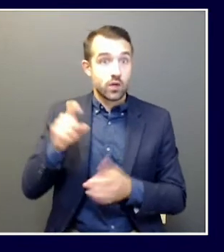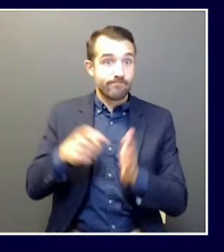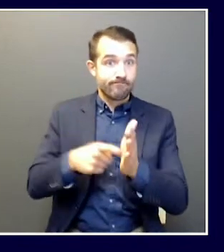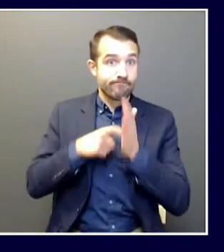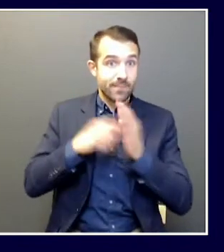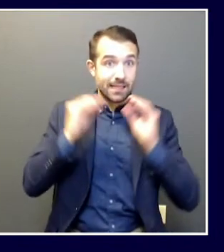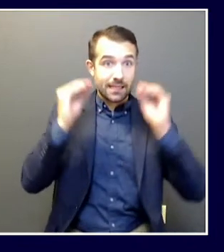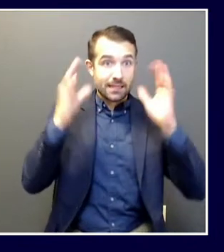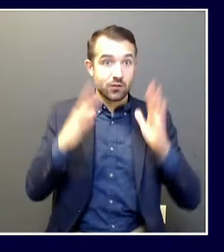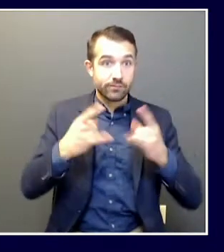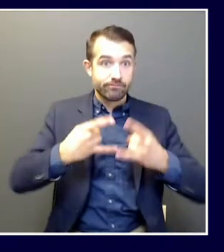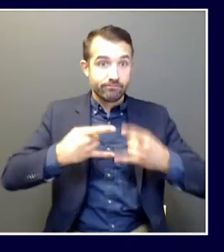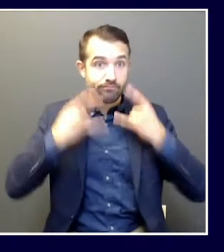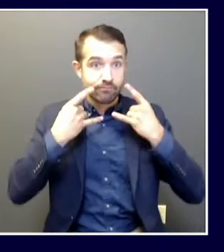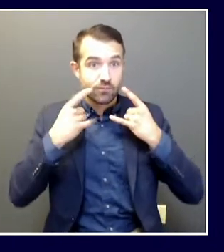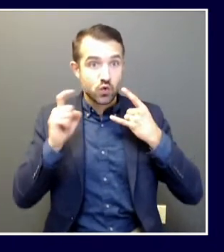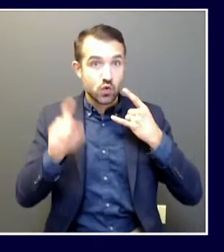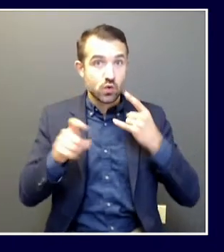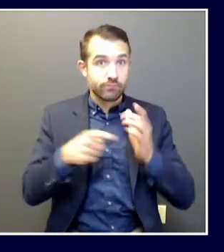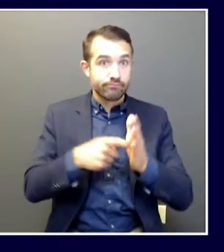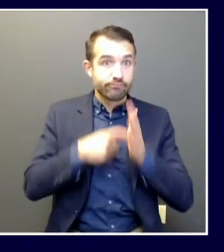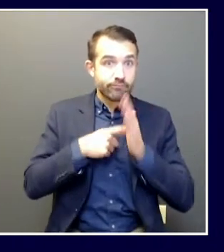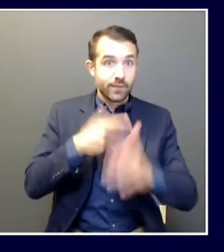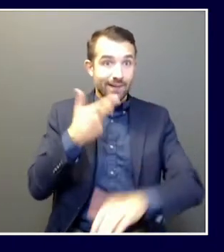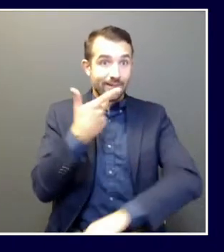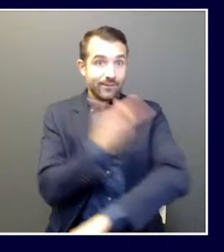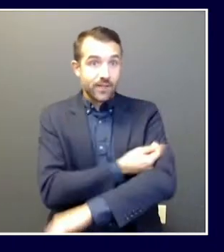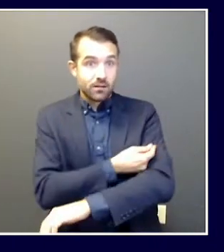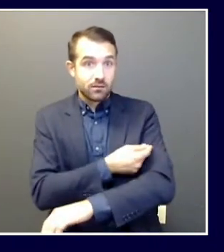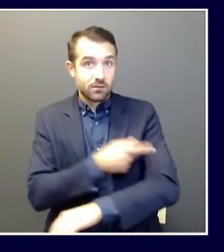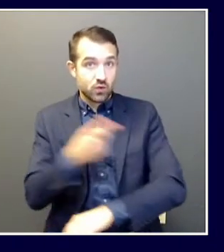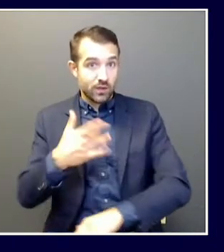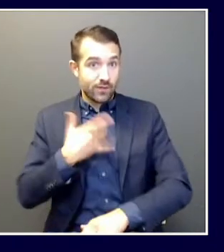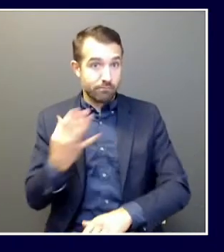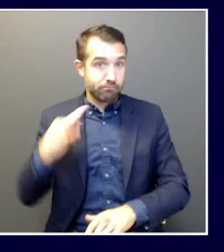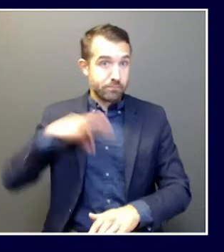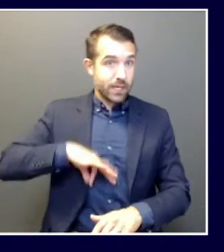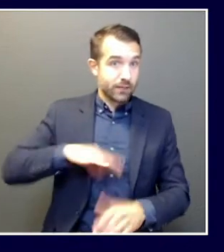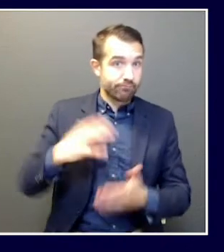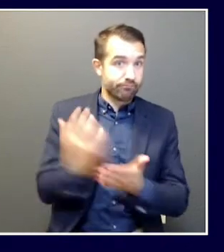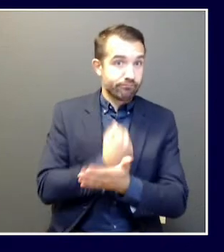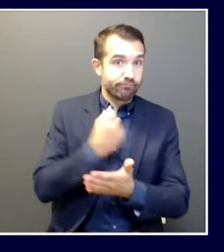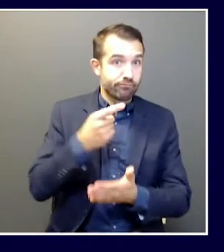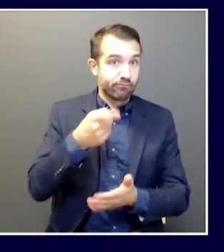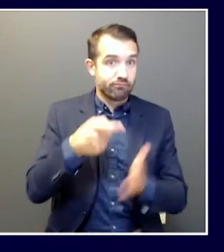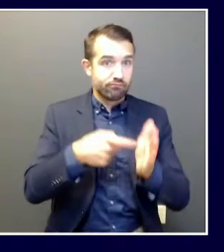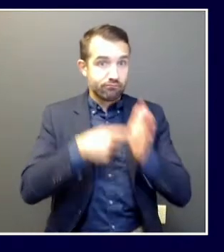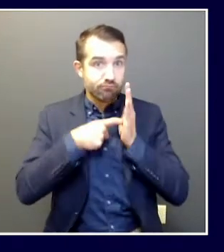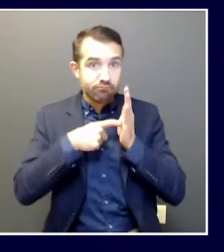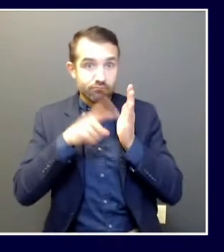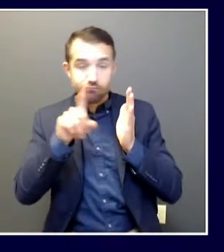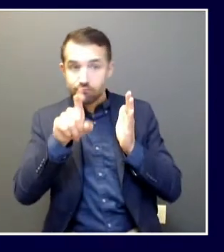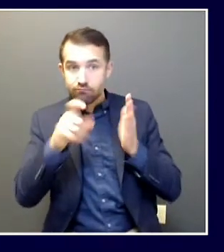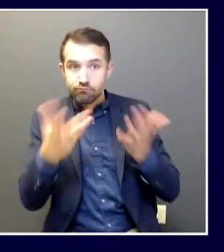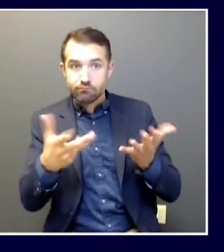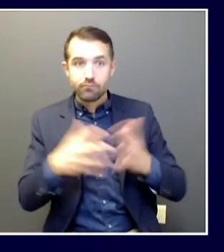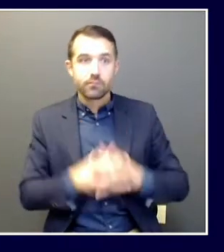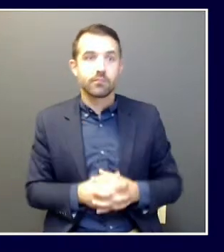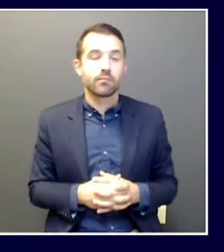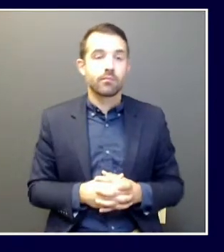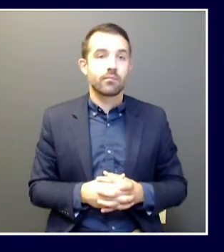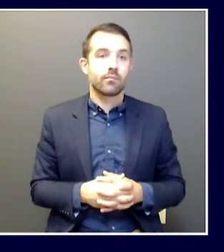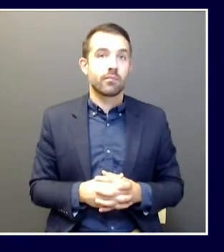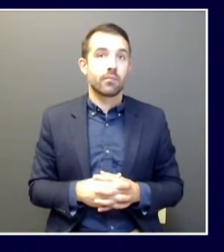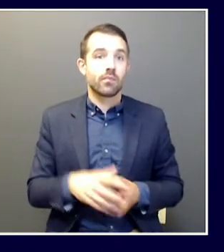new mandates. Sure. Annie, sorry, Commissioner, go ahead. Well, I was just going to say, the same way that we